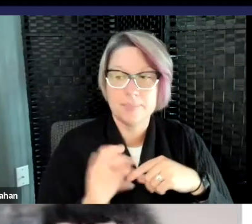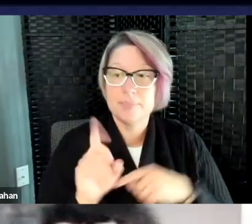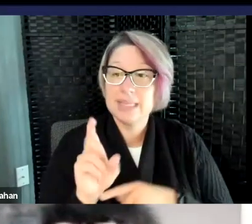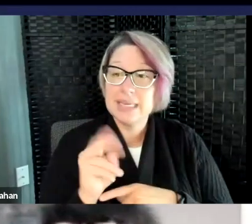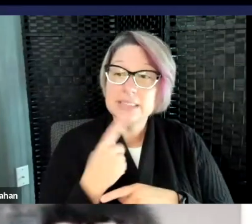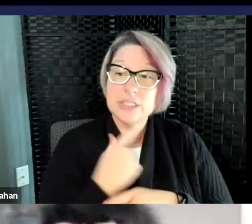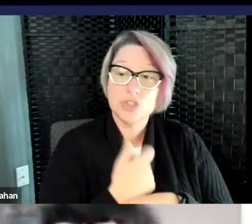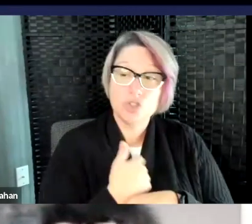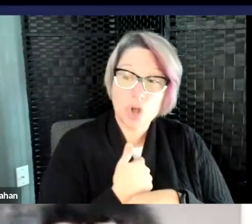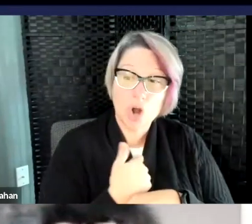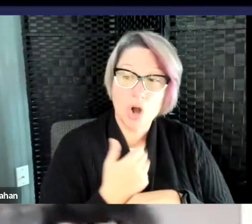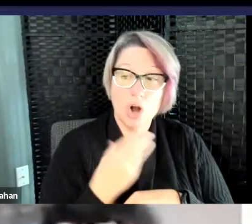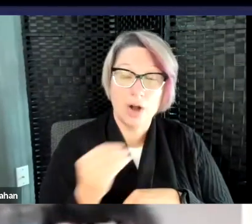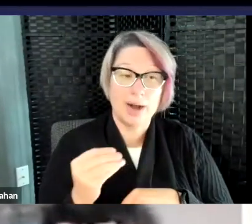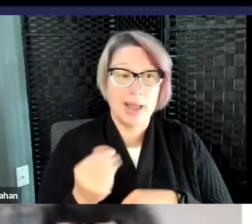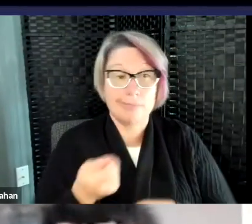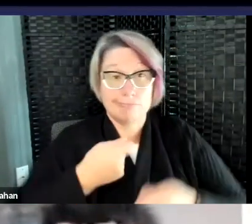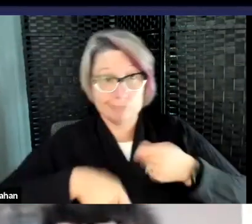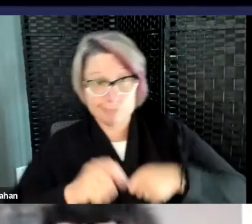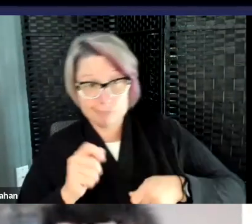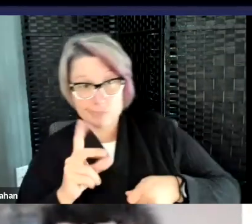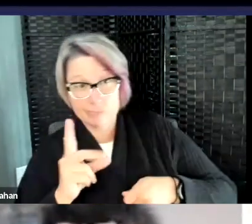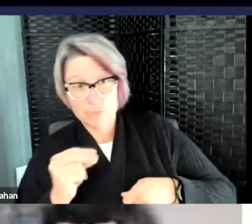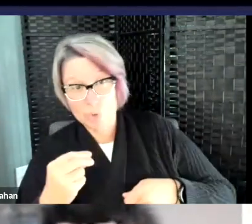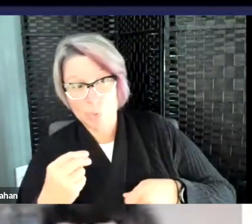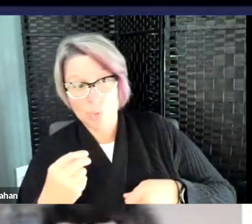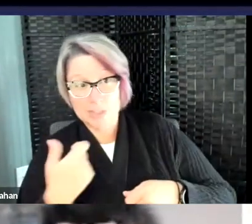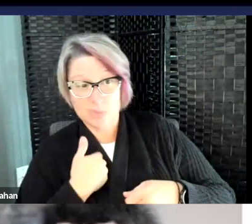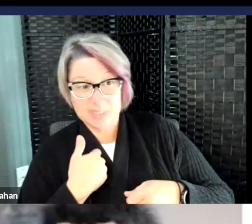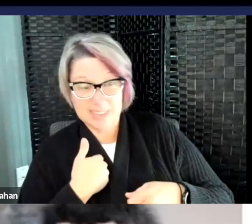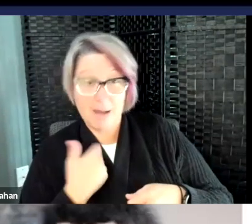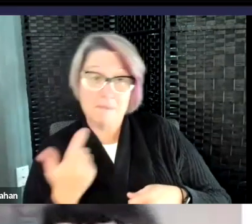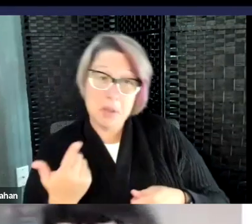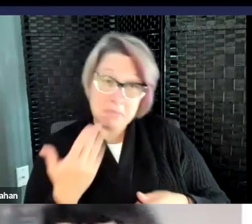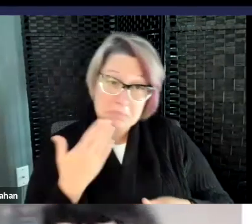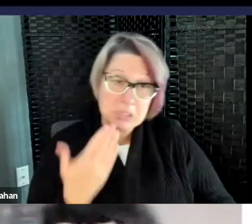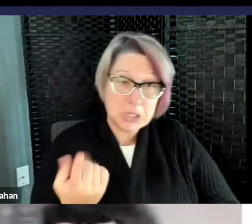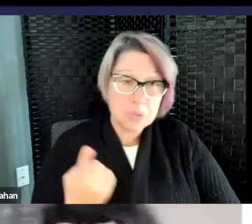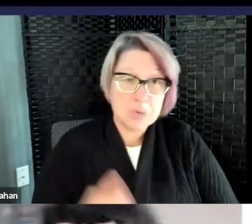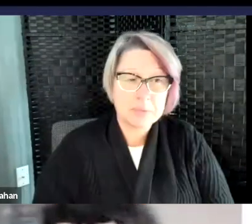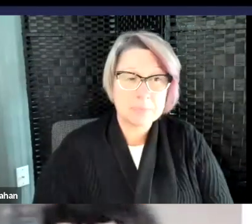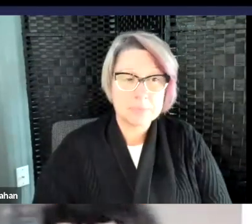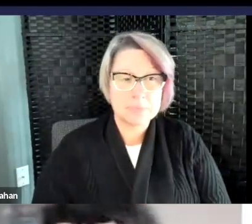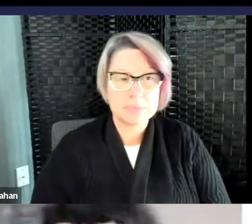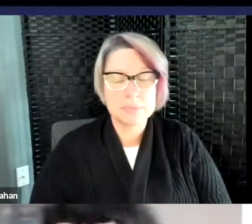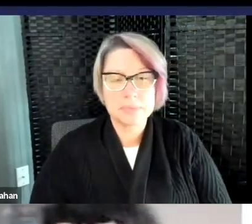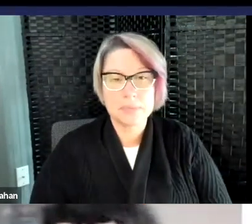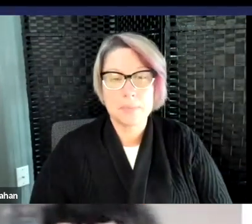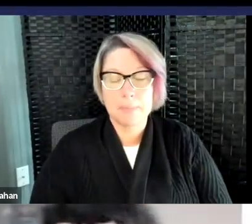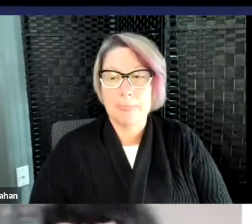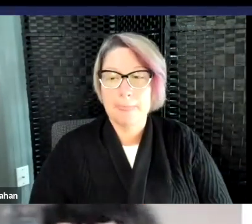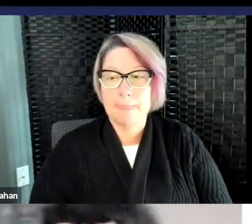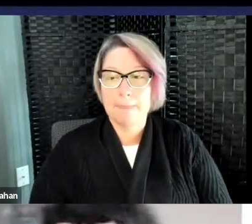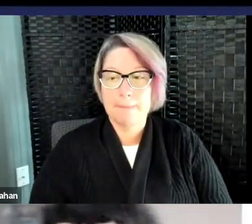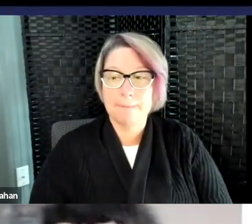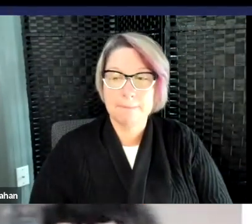and pay back by doing it to him, so it changes the subject. Maybe that's a good one, right? That's a sweet thing to do. Something like that. That's so